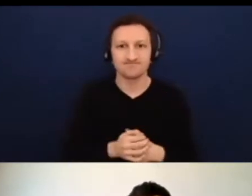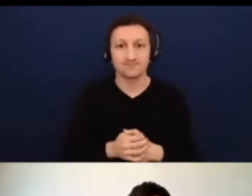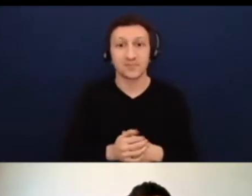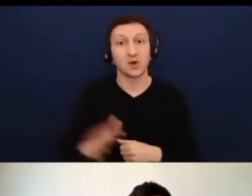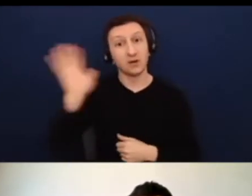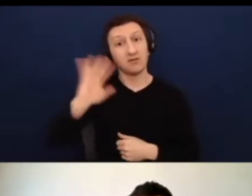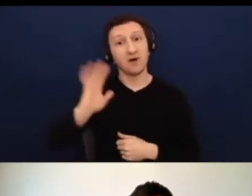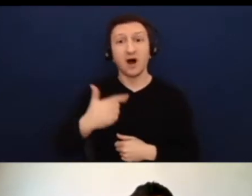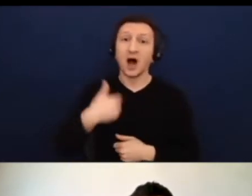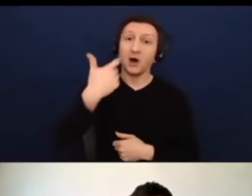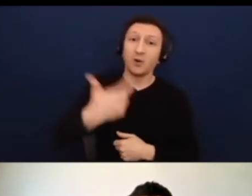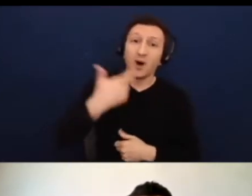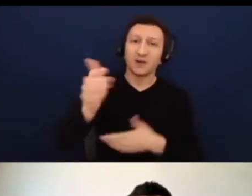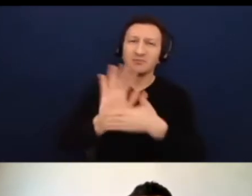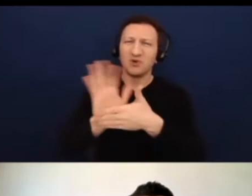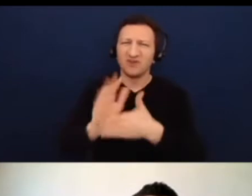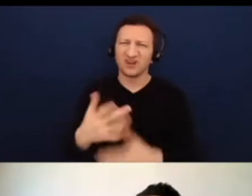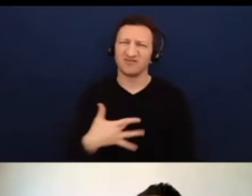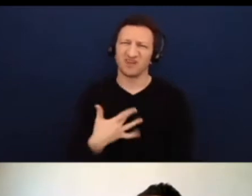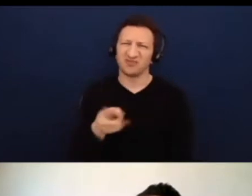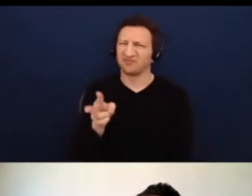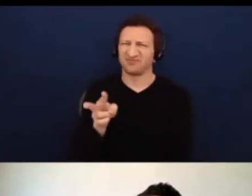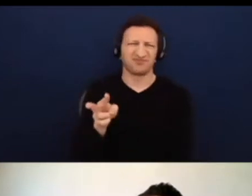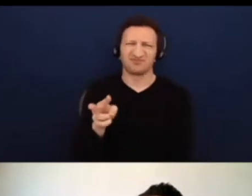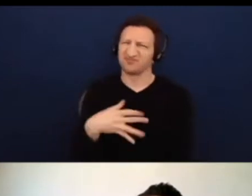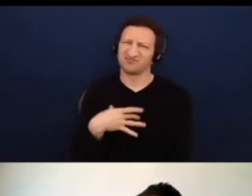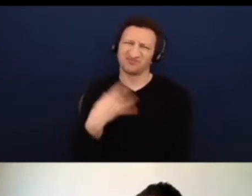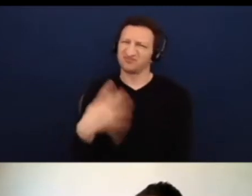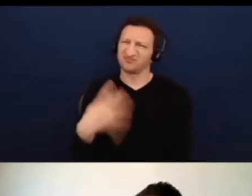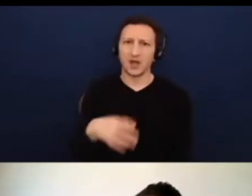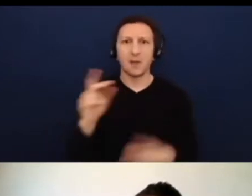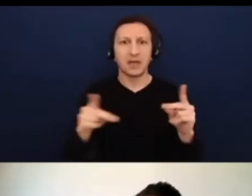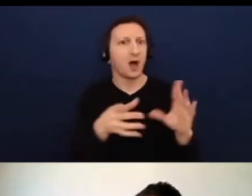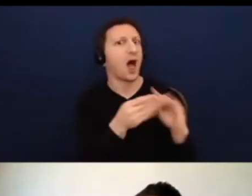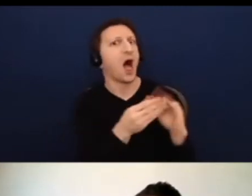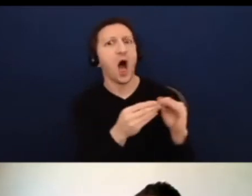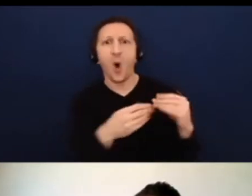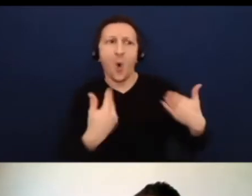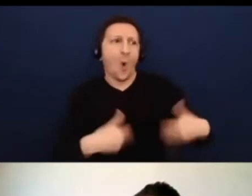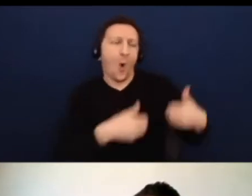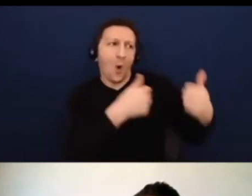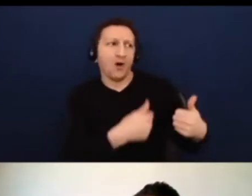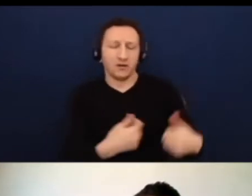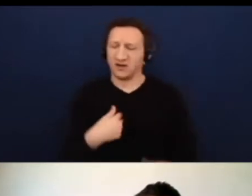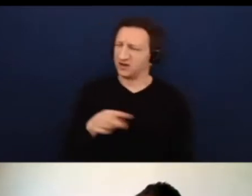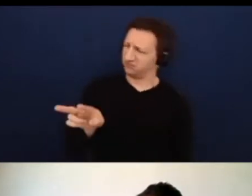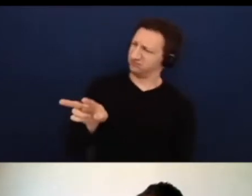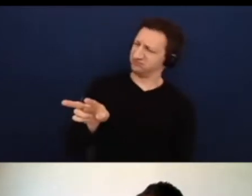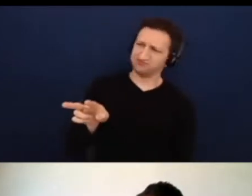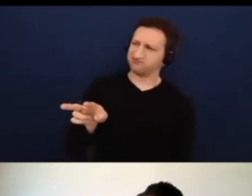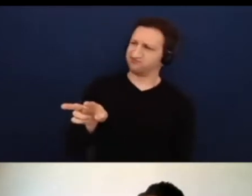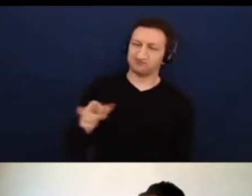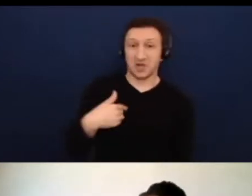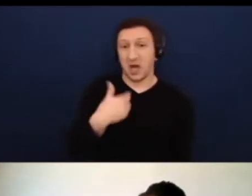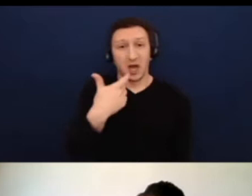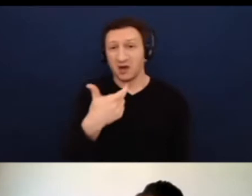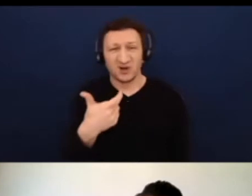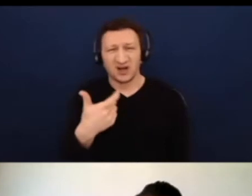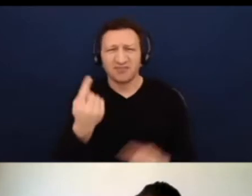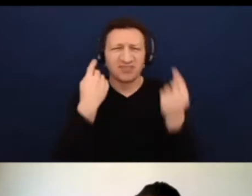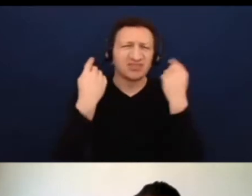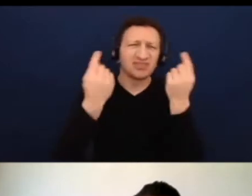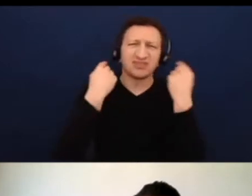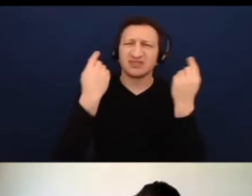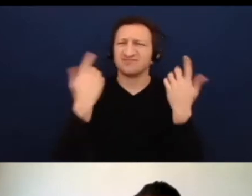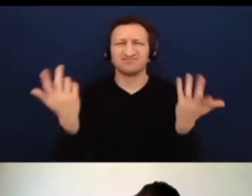I didn't like as much as other people. And I was like, I think it's because, you know, my eyesight, maybe it's just cut too fast, or it doesn't appeal to me